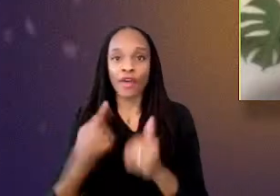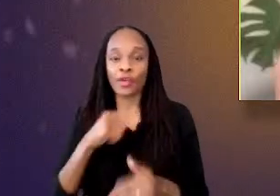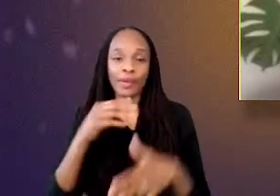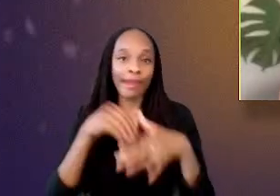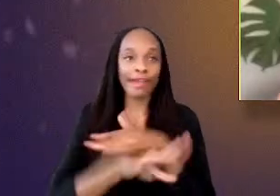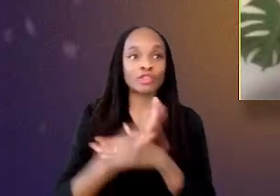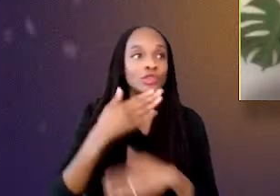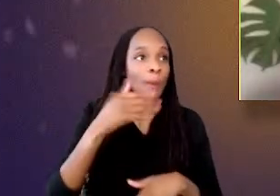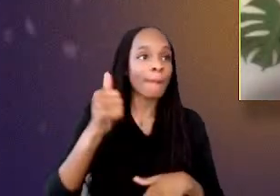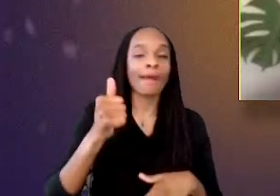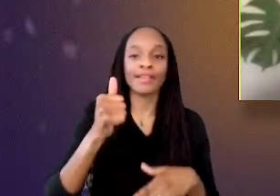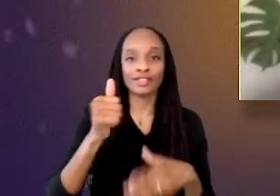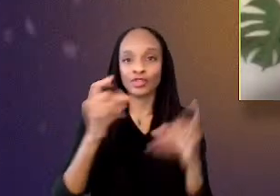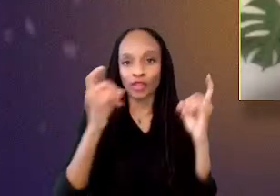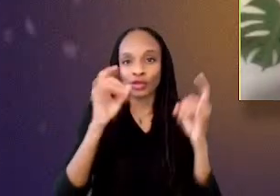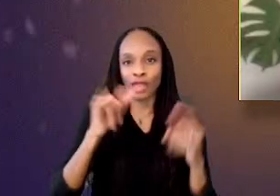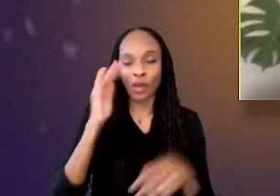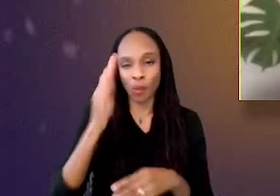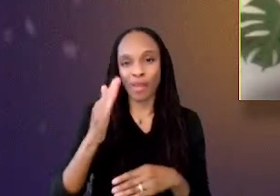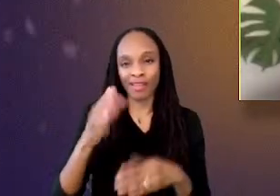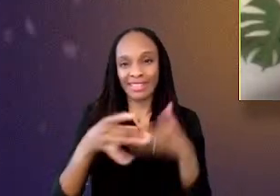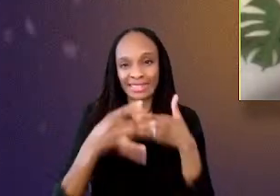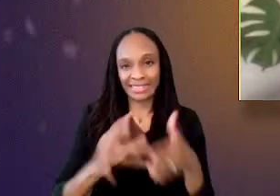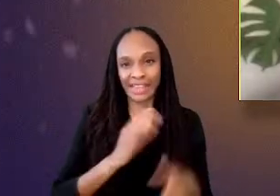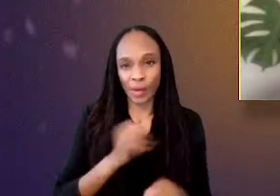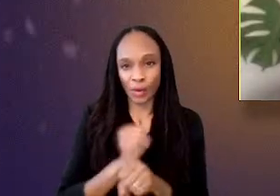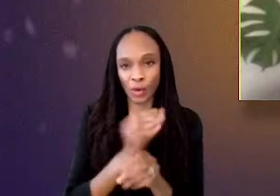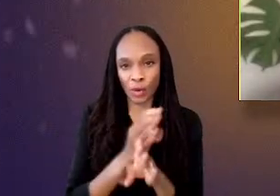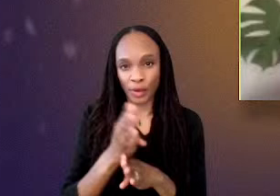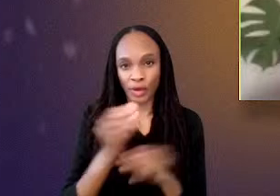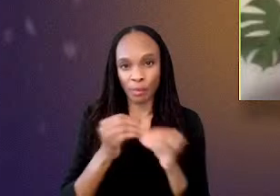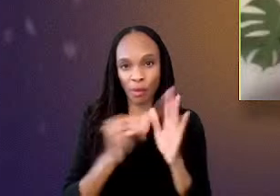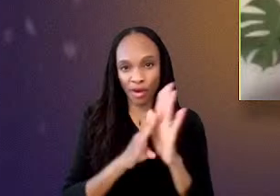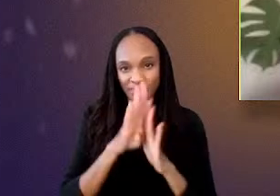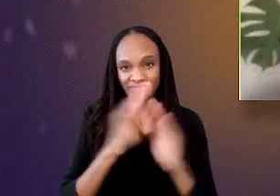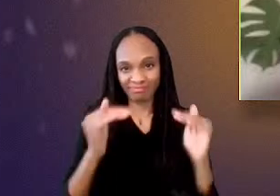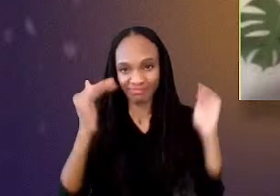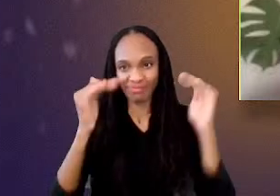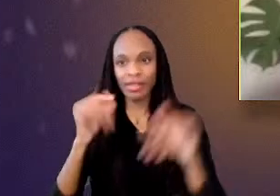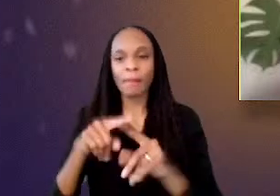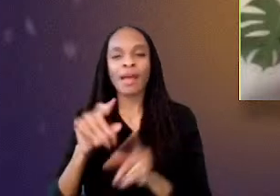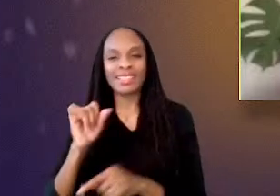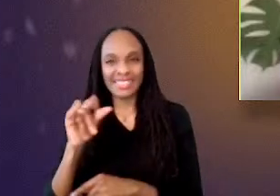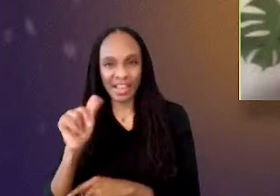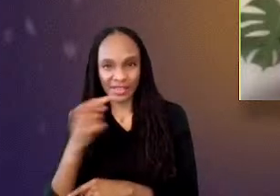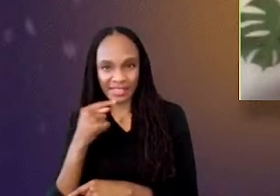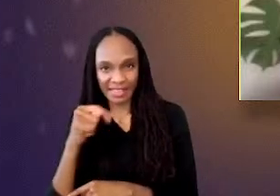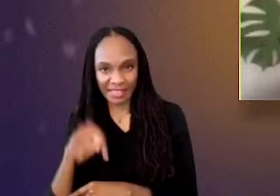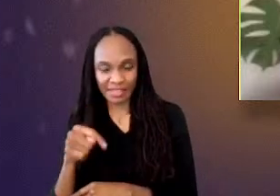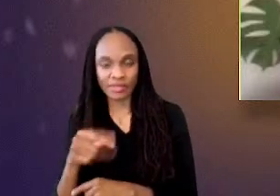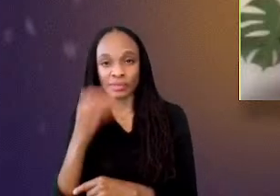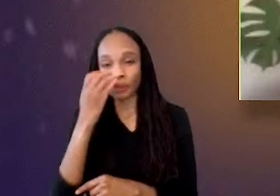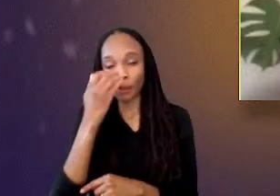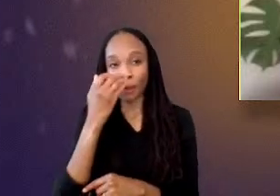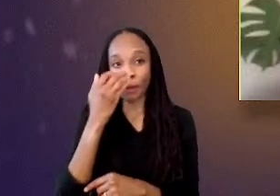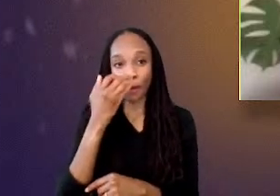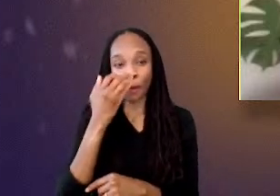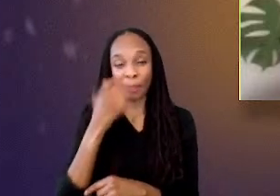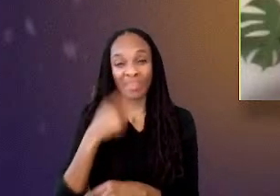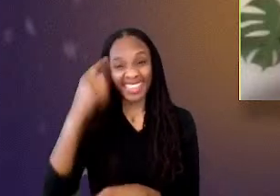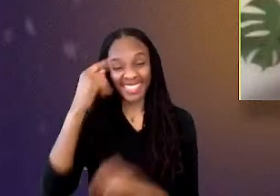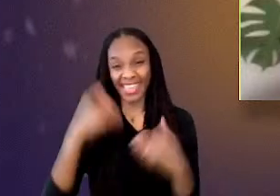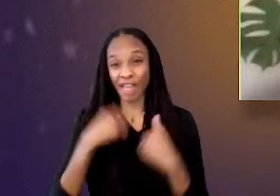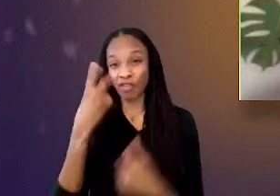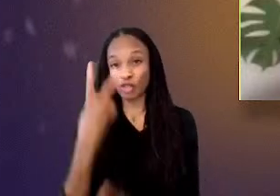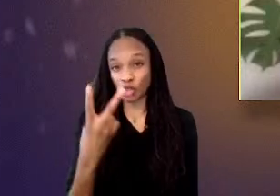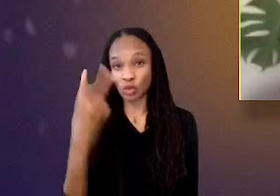leverage our career further? And I think part of what I think about is, and Sierra, you kind of alluded to this, is like, I think there's two reasons to show a film and